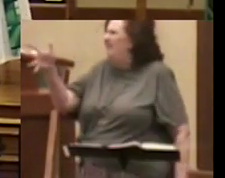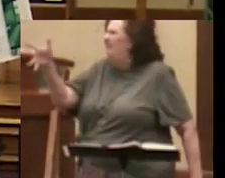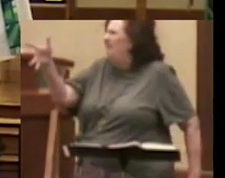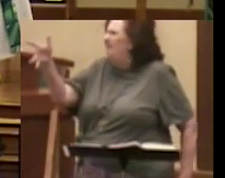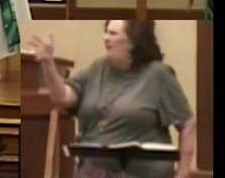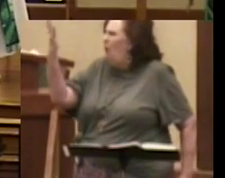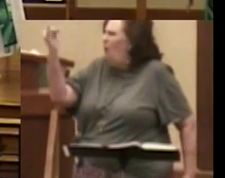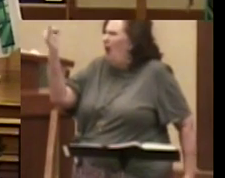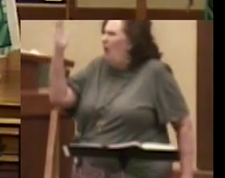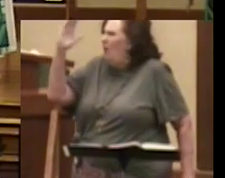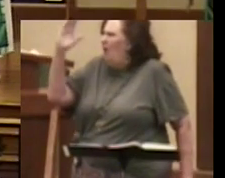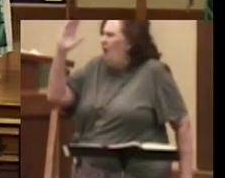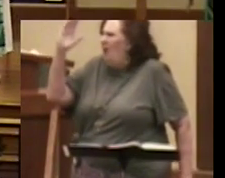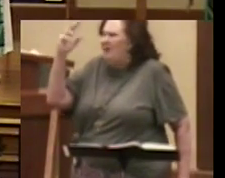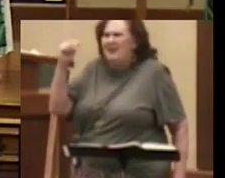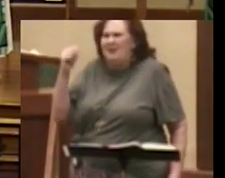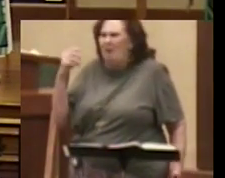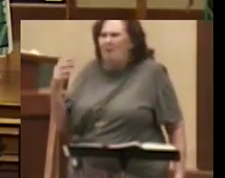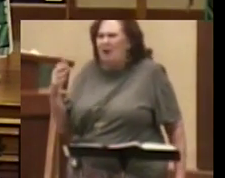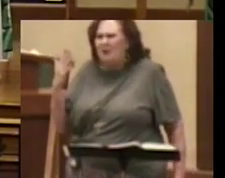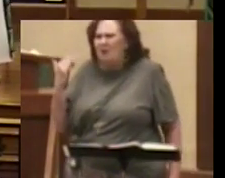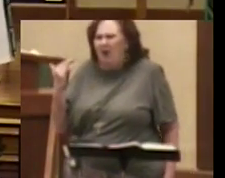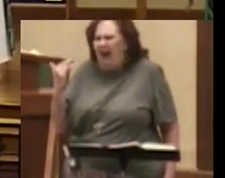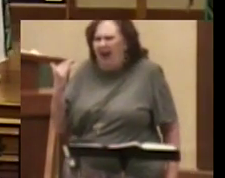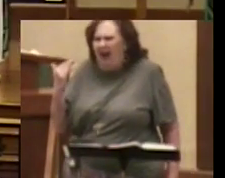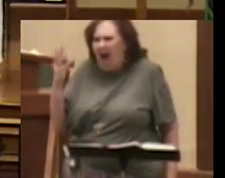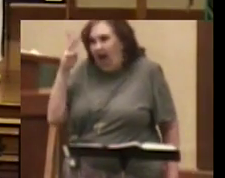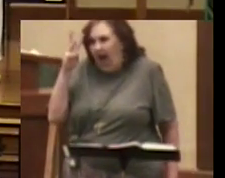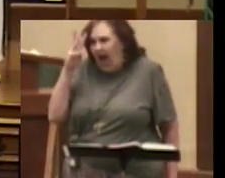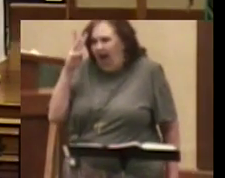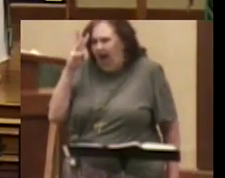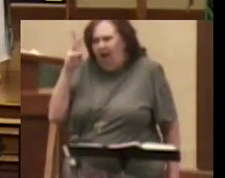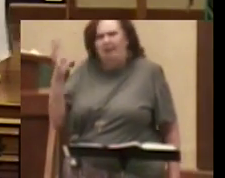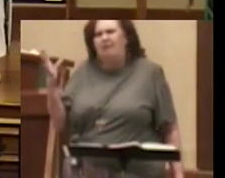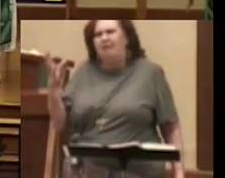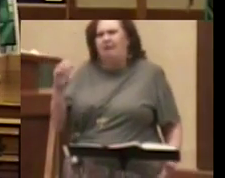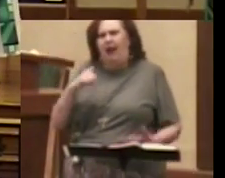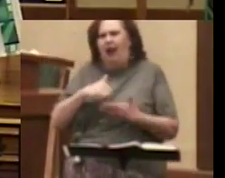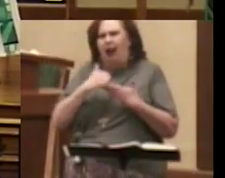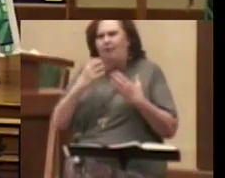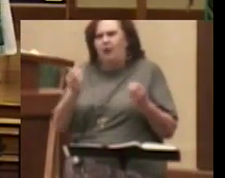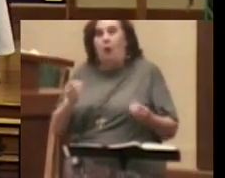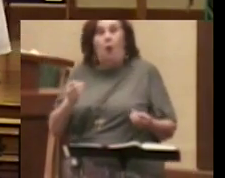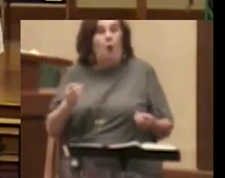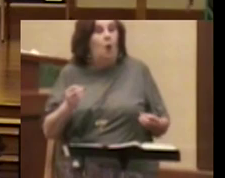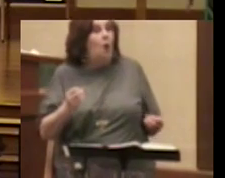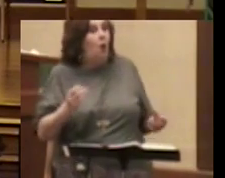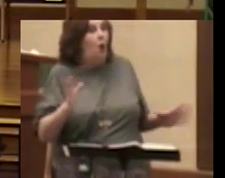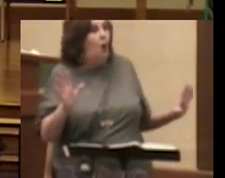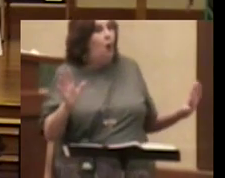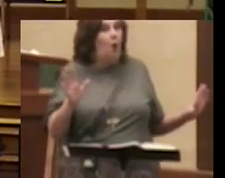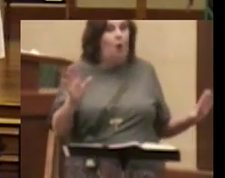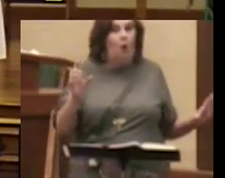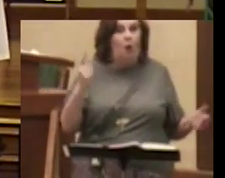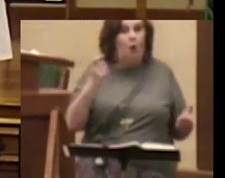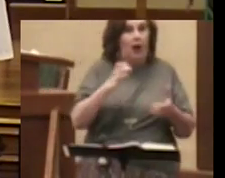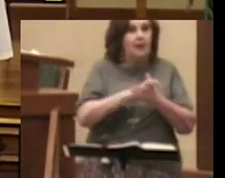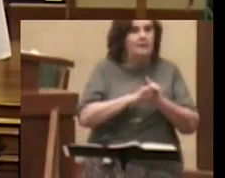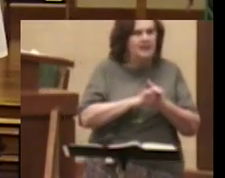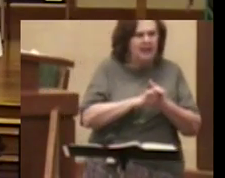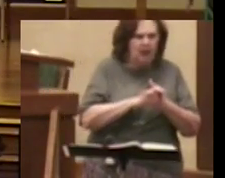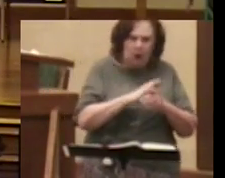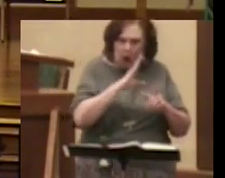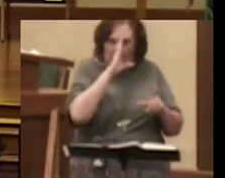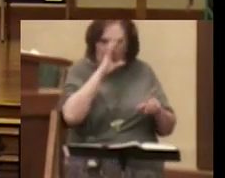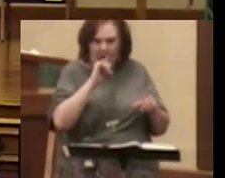you worry so much? It doesn't do any good. Oh no, the husband retorted. Did you